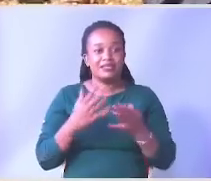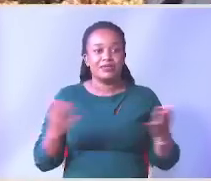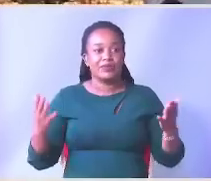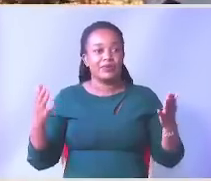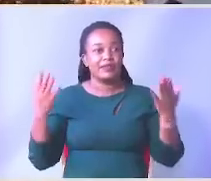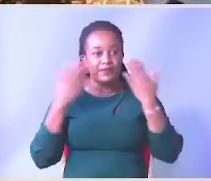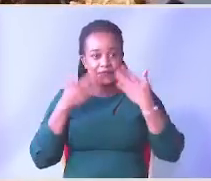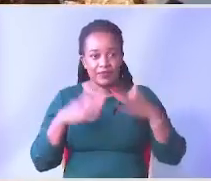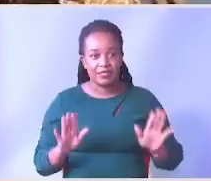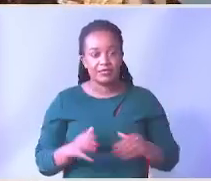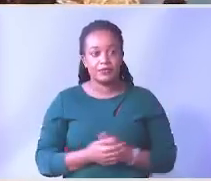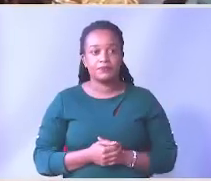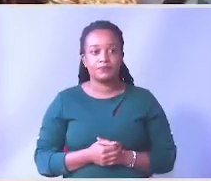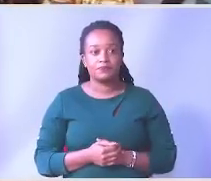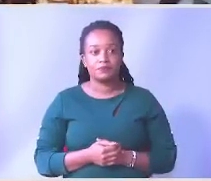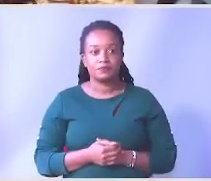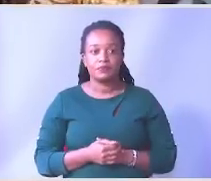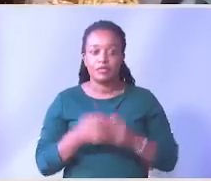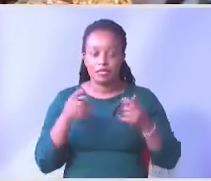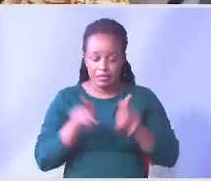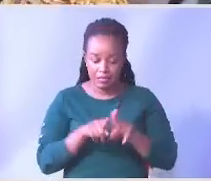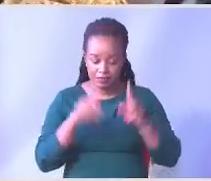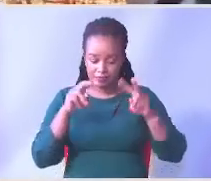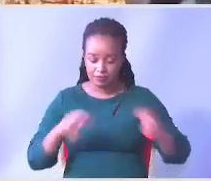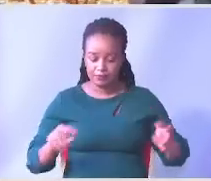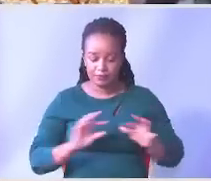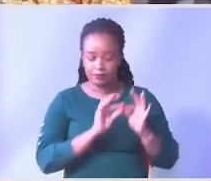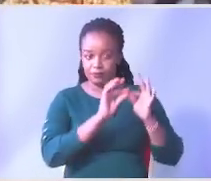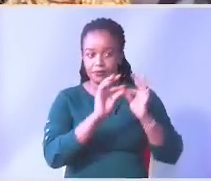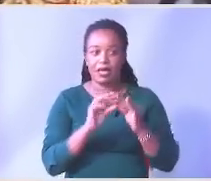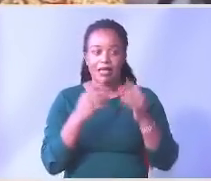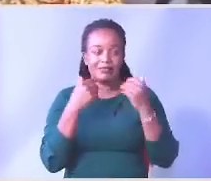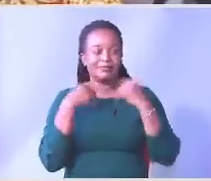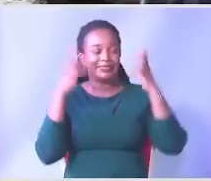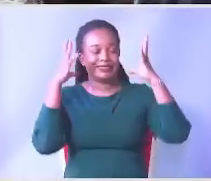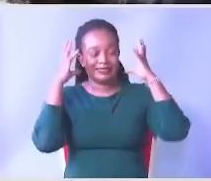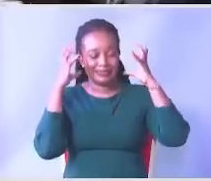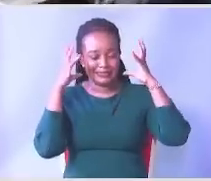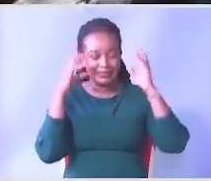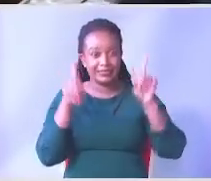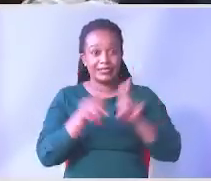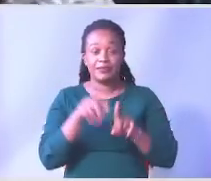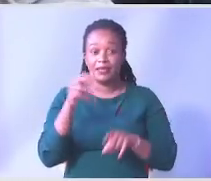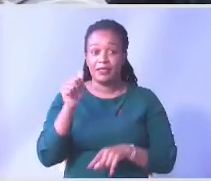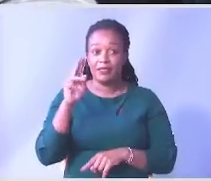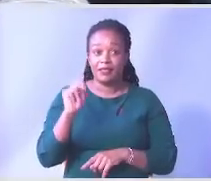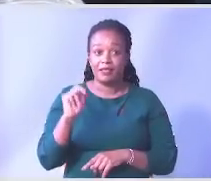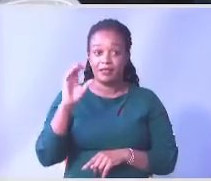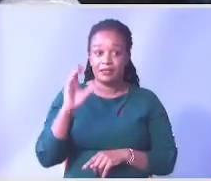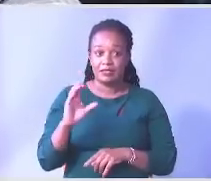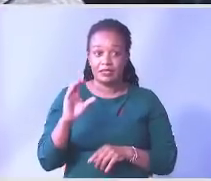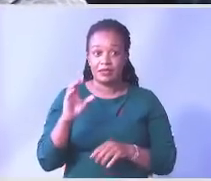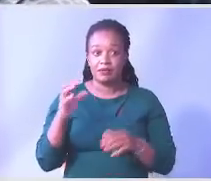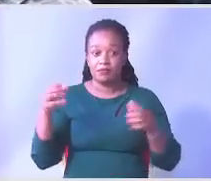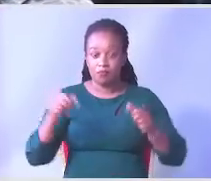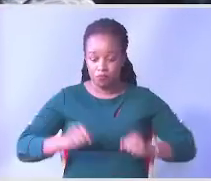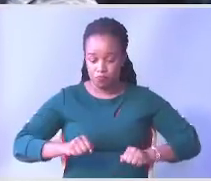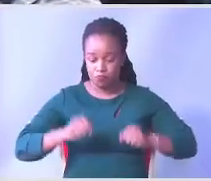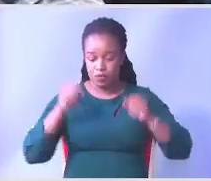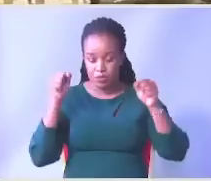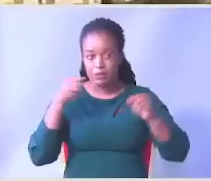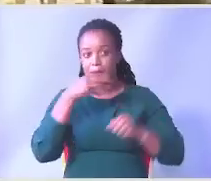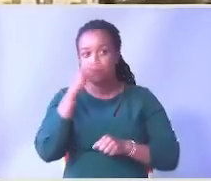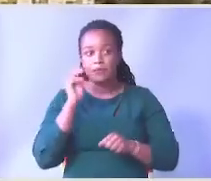the Mulembe Nation in seeking unity has been hectic, and after ANC boss Musalia Mudavadi and Ford Kenya leader